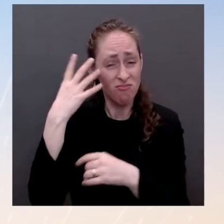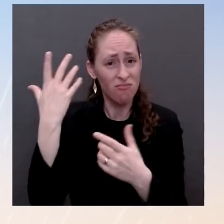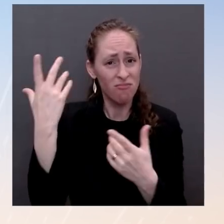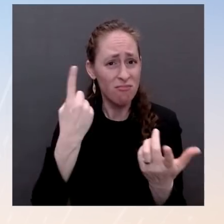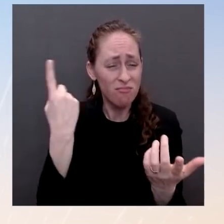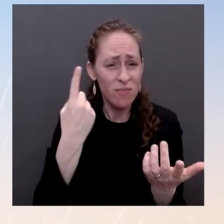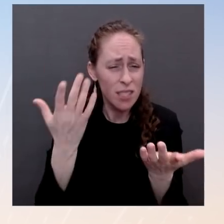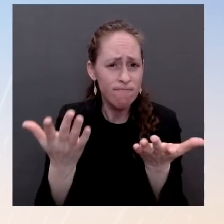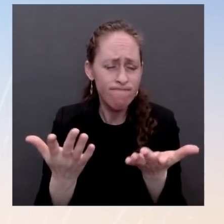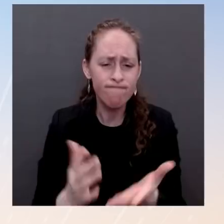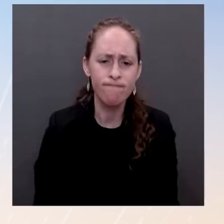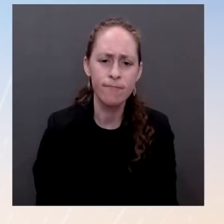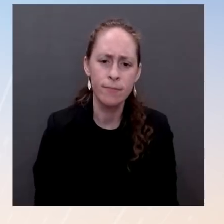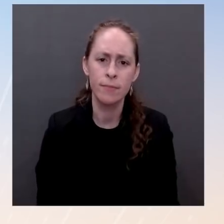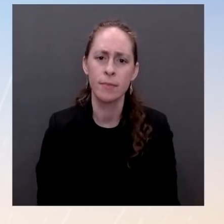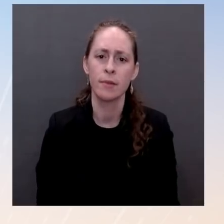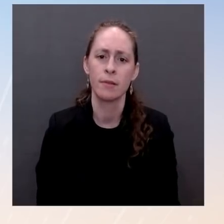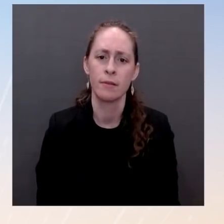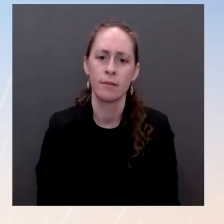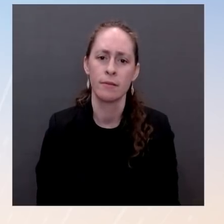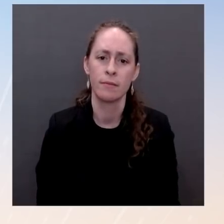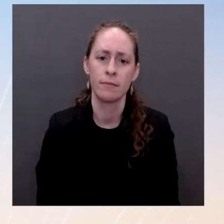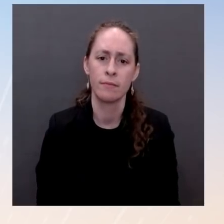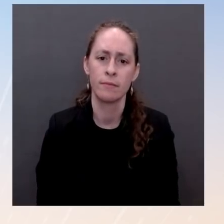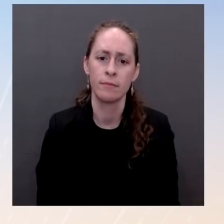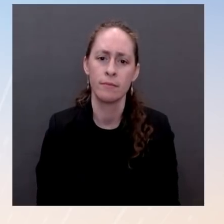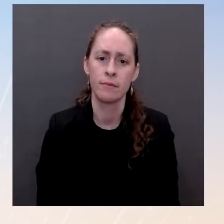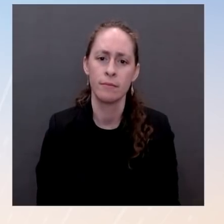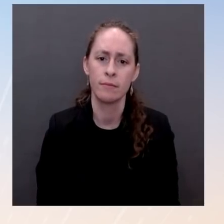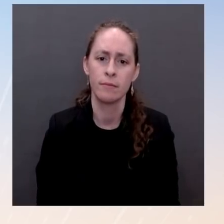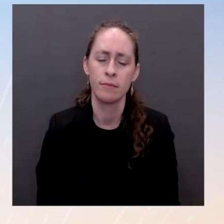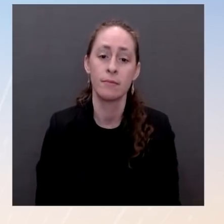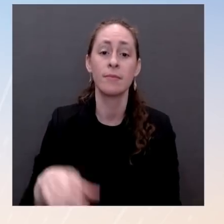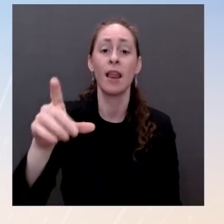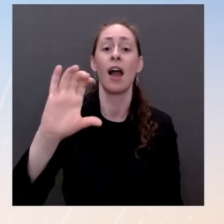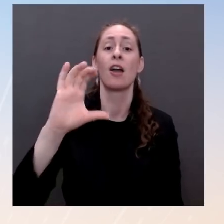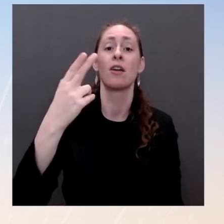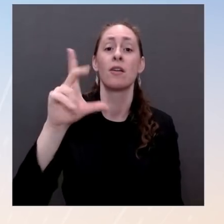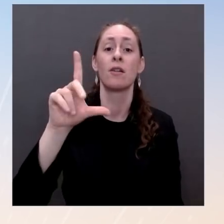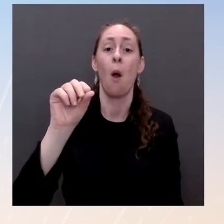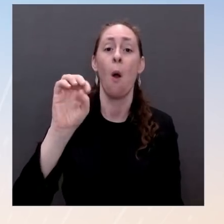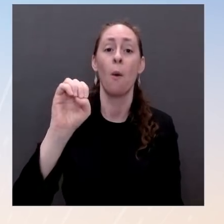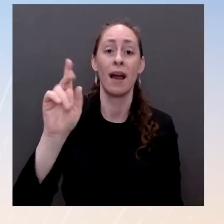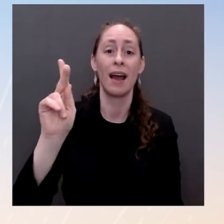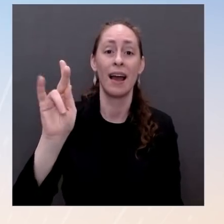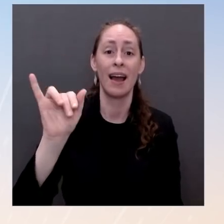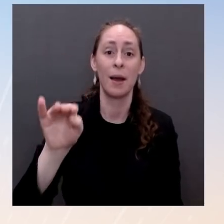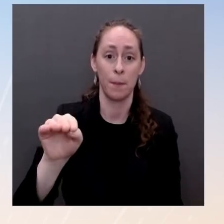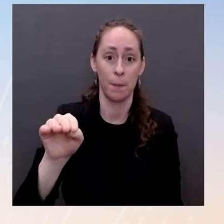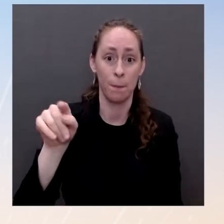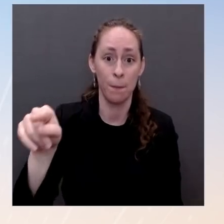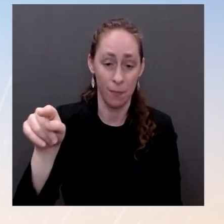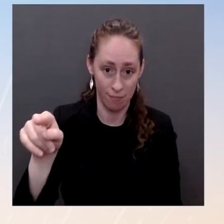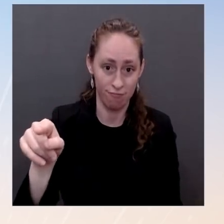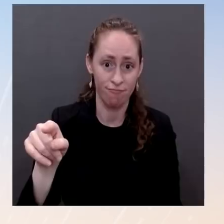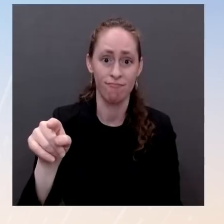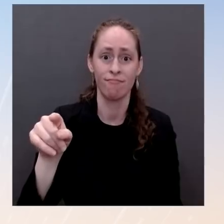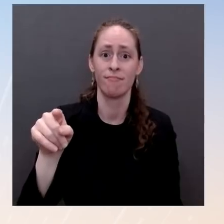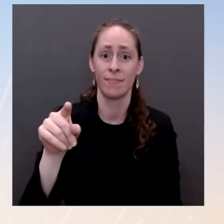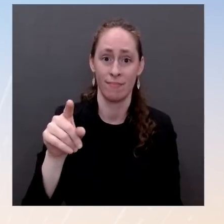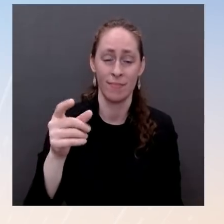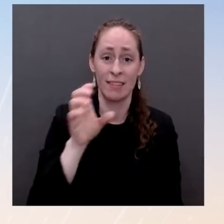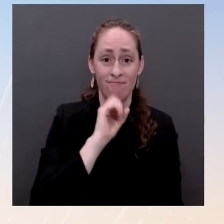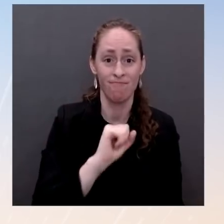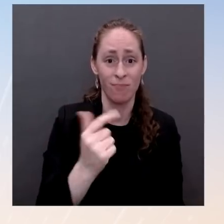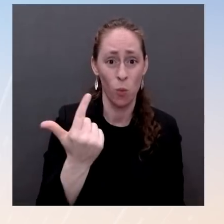give you a little biography here, but she's 21 years old, and she made those comments, which is incredibly courageous and brave that she